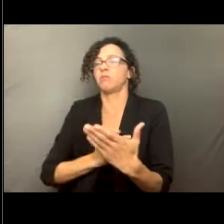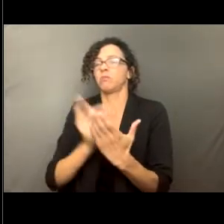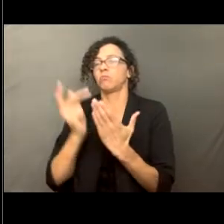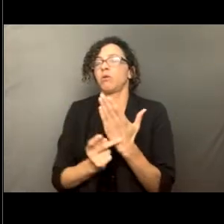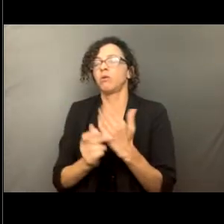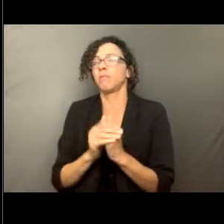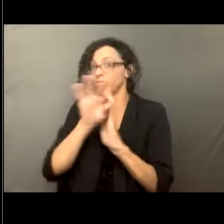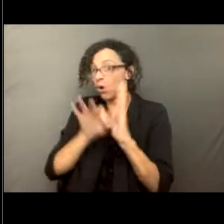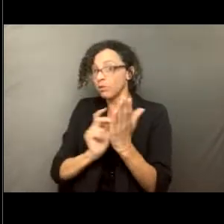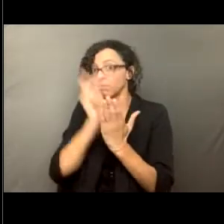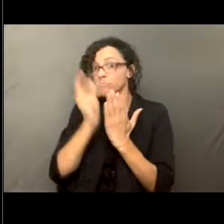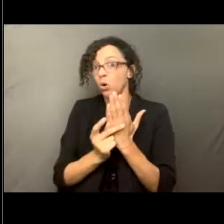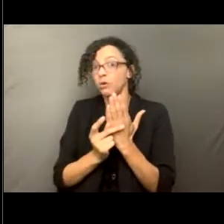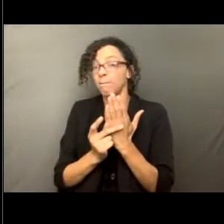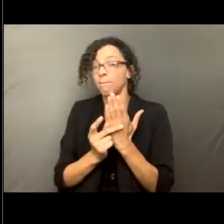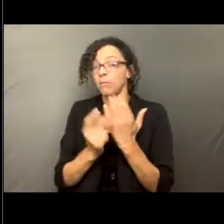the